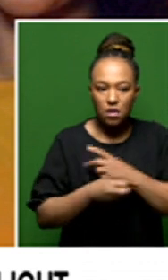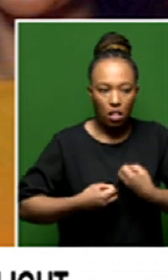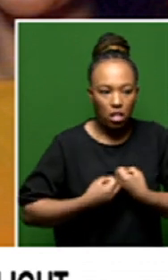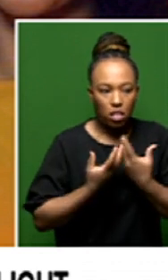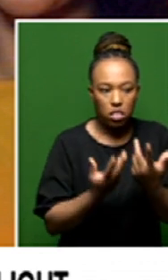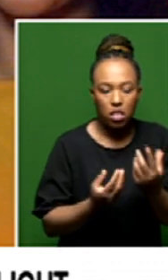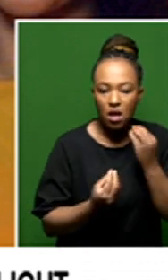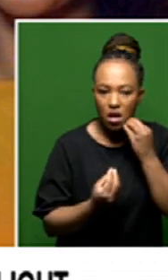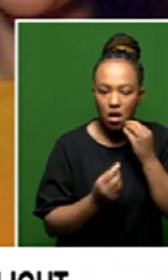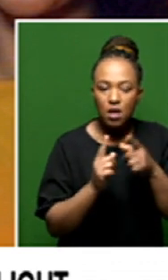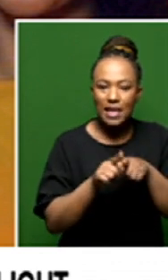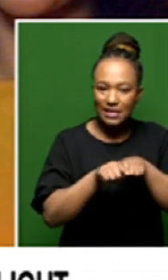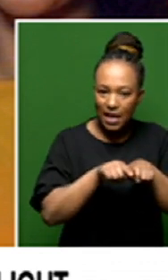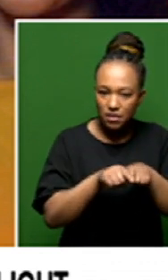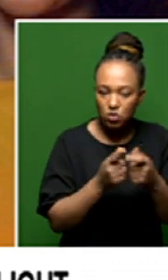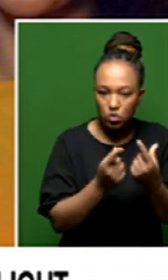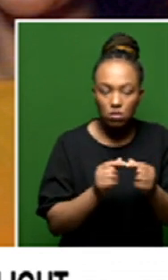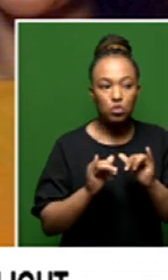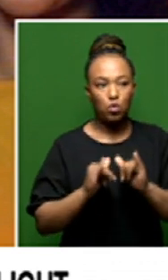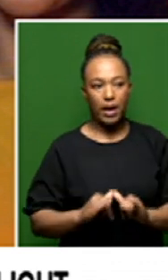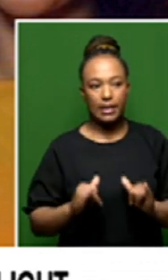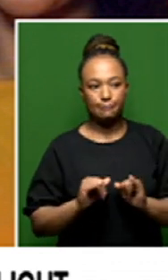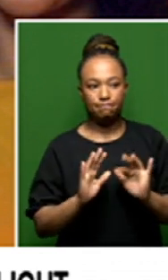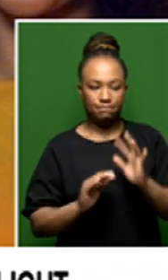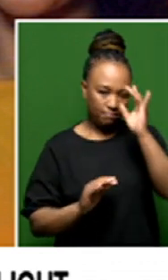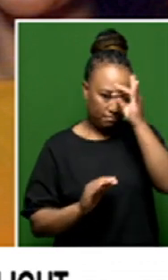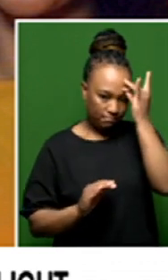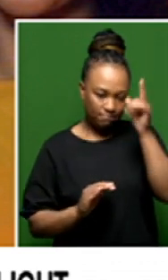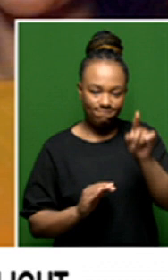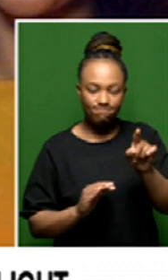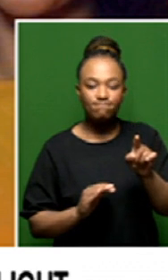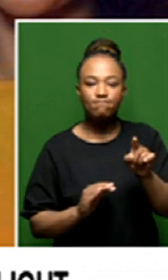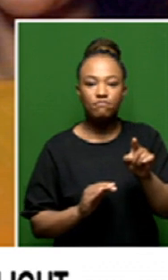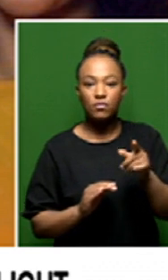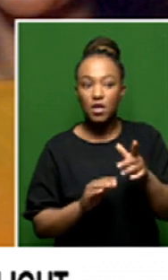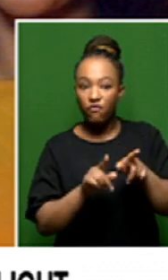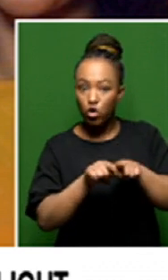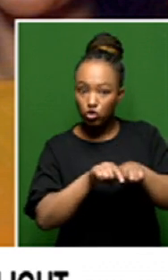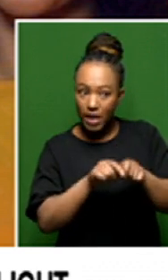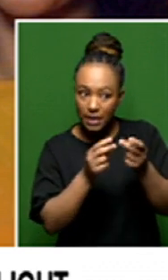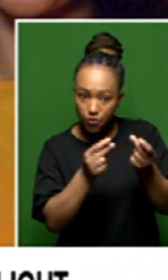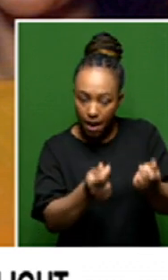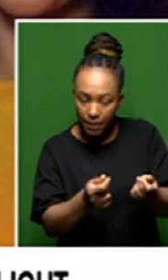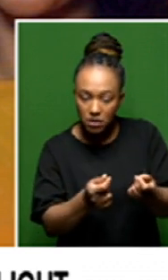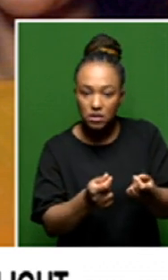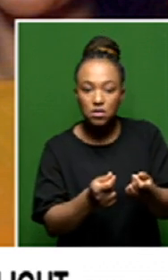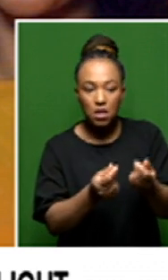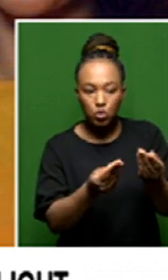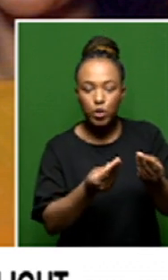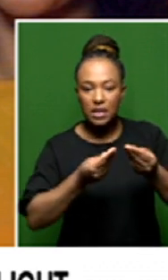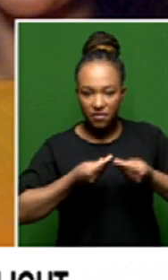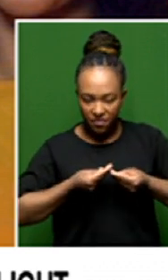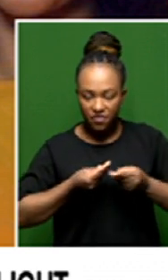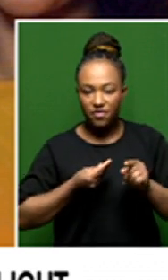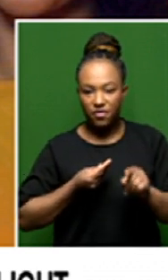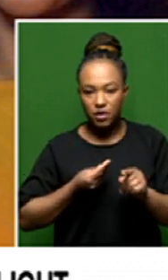A test is administered. You wait the 10 minutes for the rapid test results to be made available, and